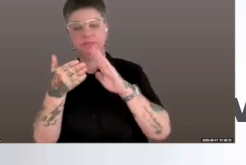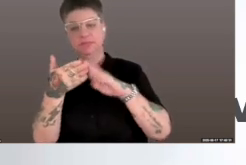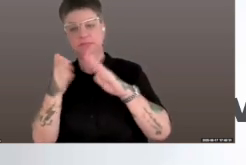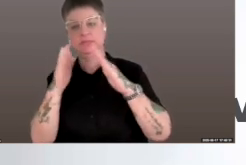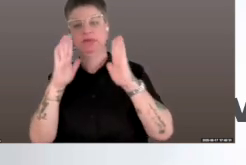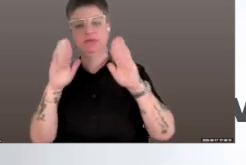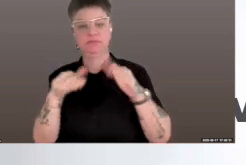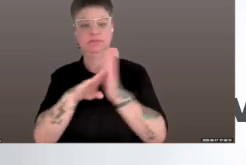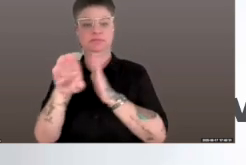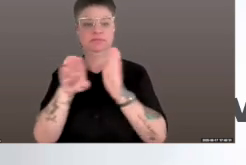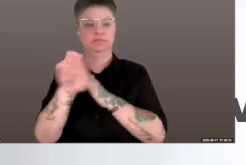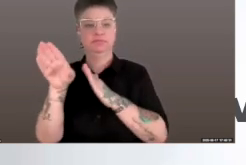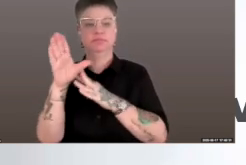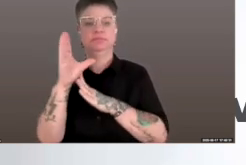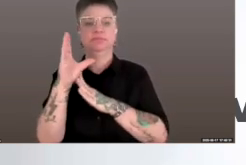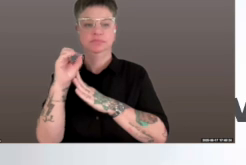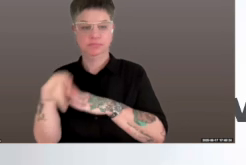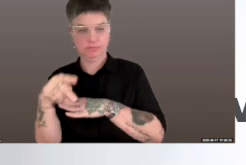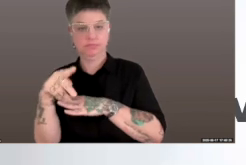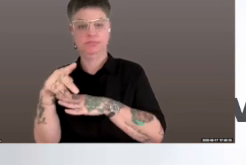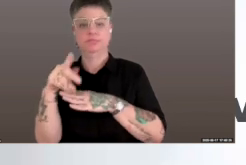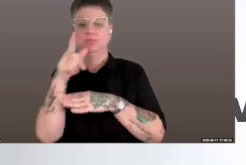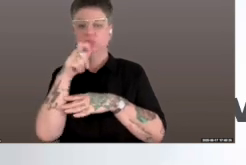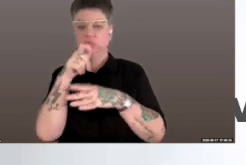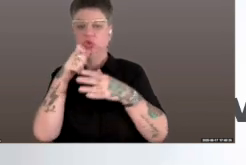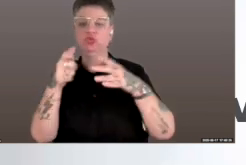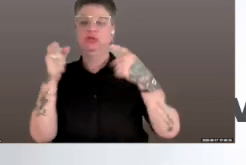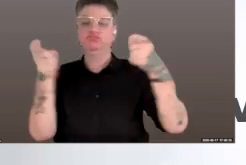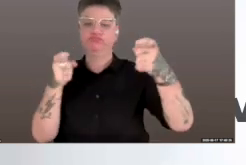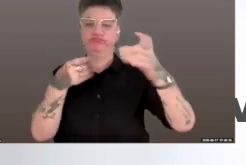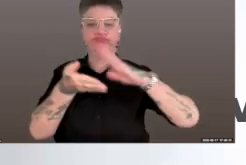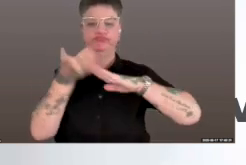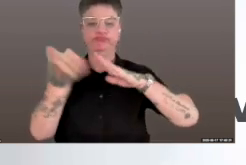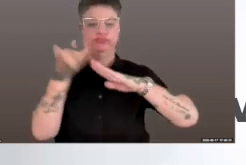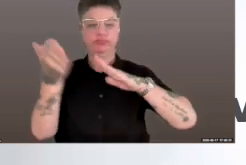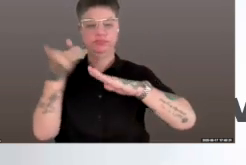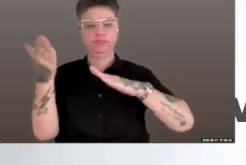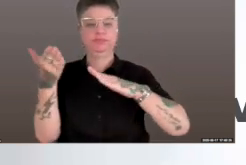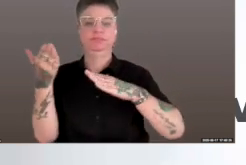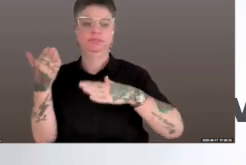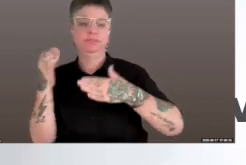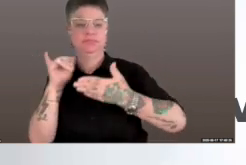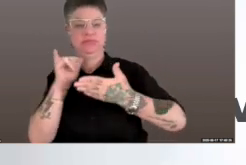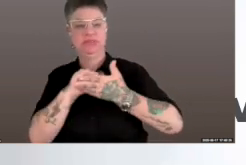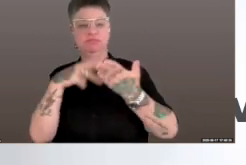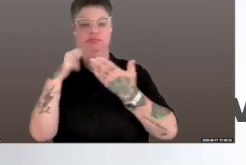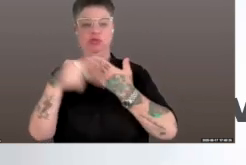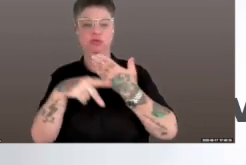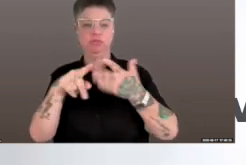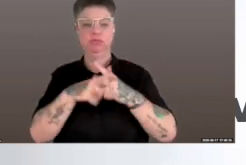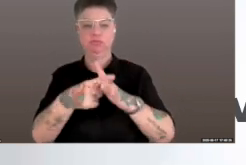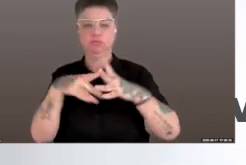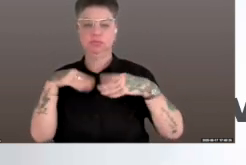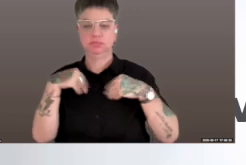number of funded projects will rise significantly above 46 in the coming weeks and months. There are no new funding allocations for